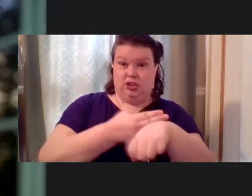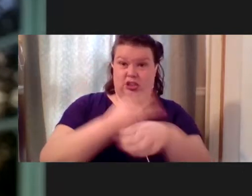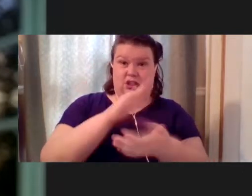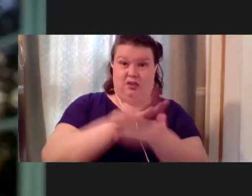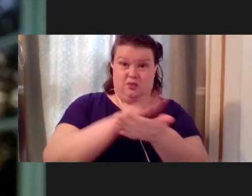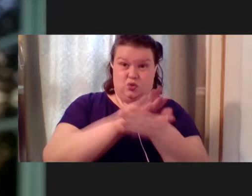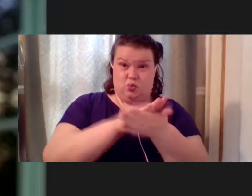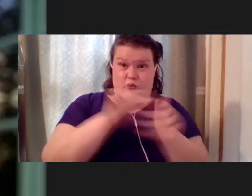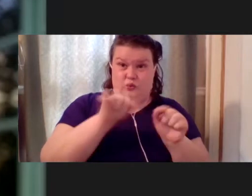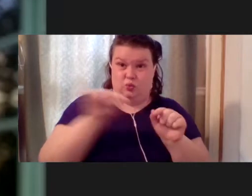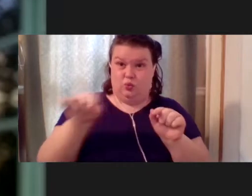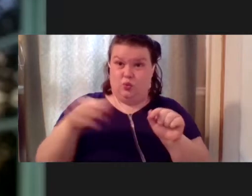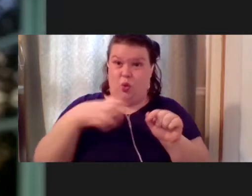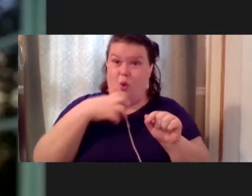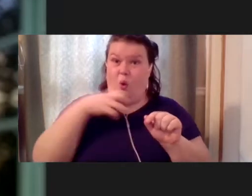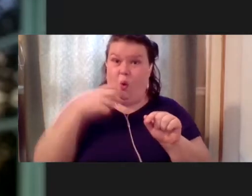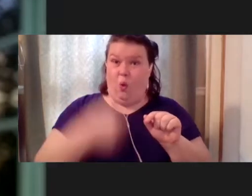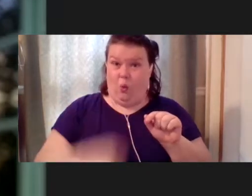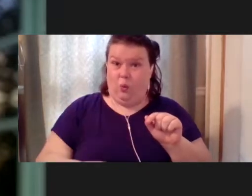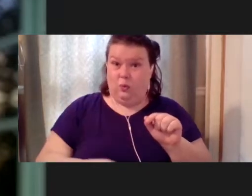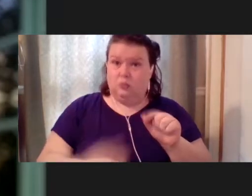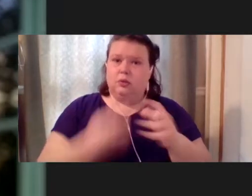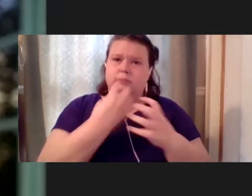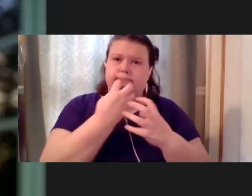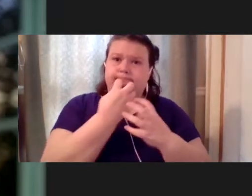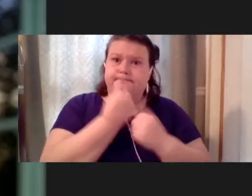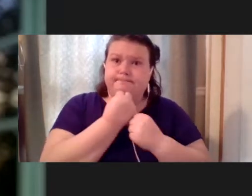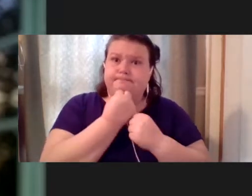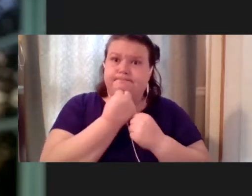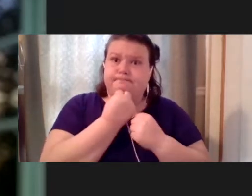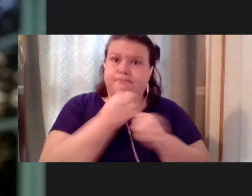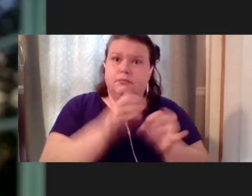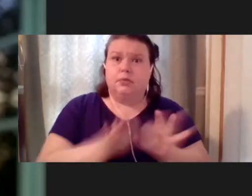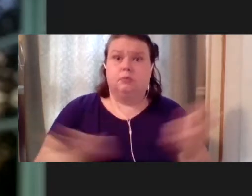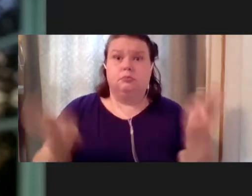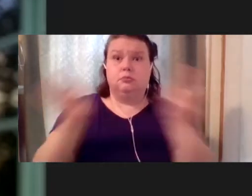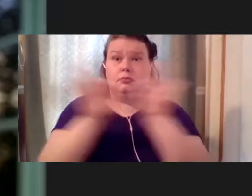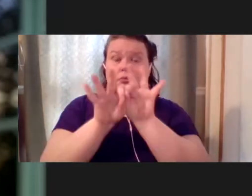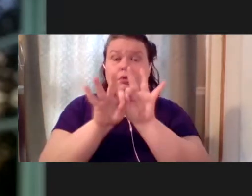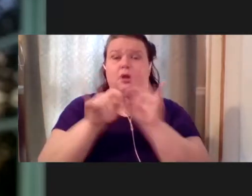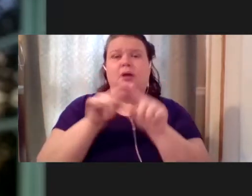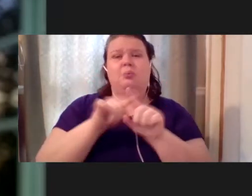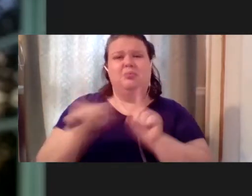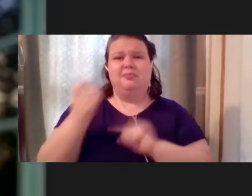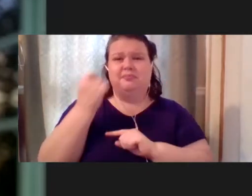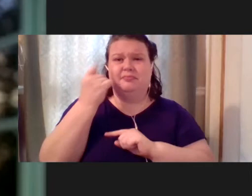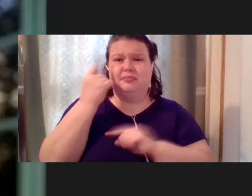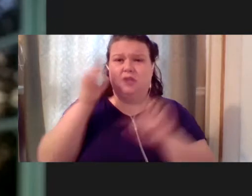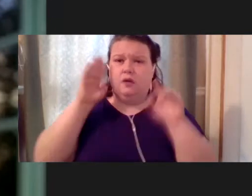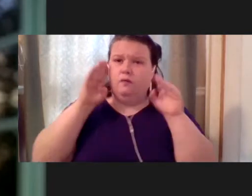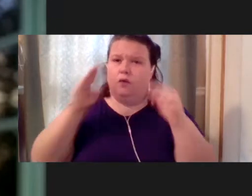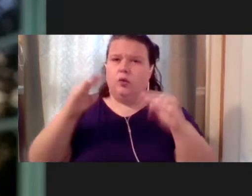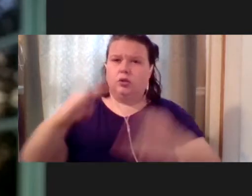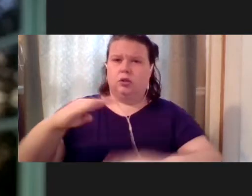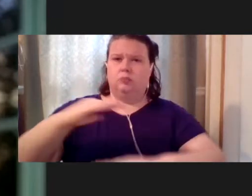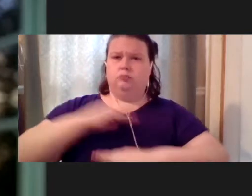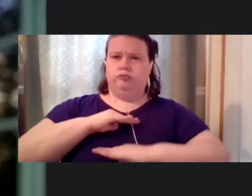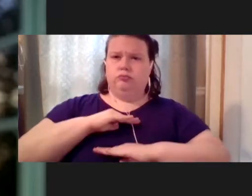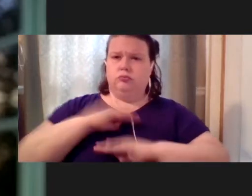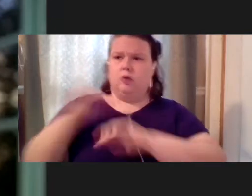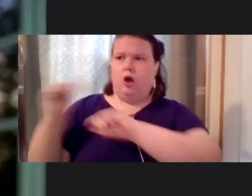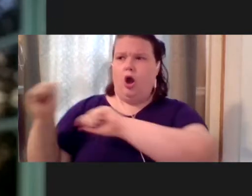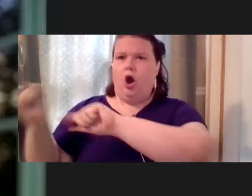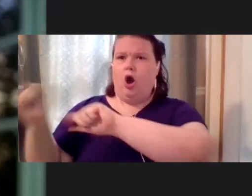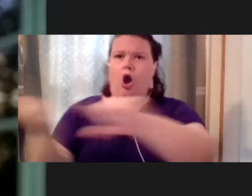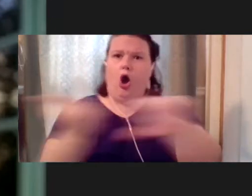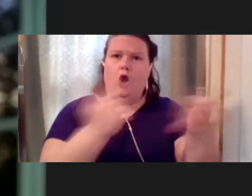But we won't, you know, if we're thinking about being able to serve all of the students within the district, that that